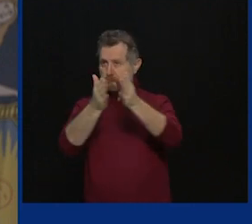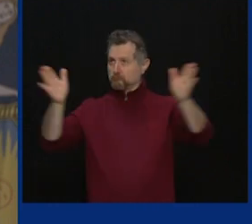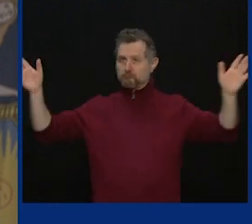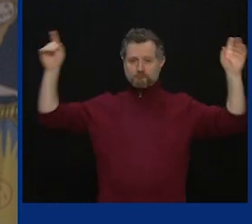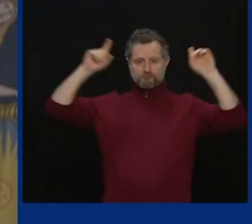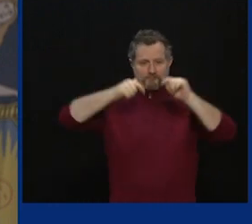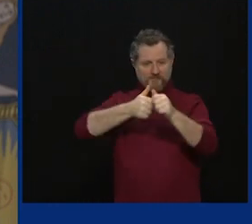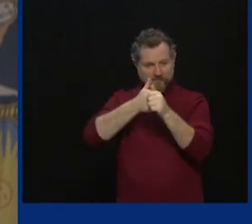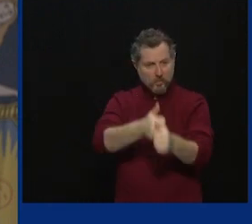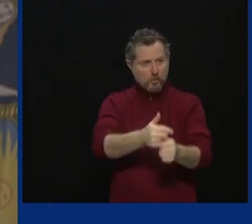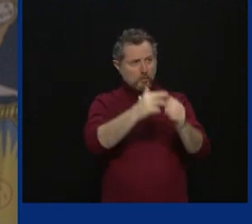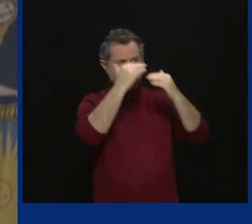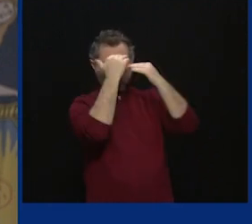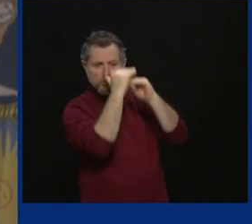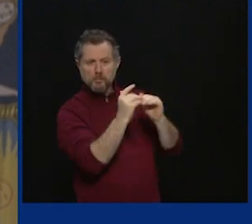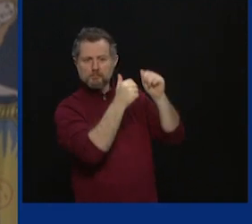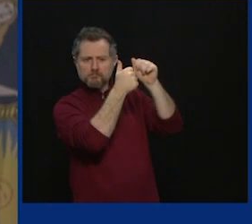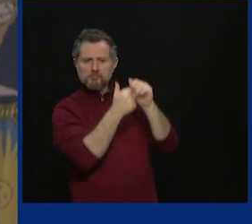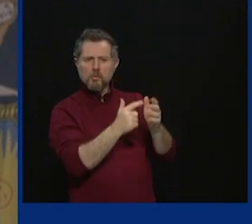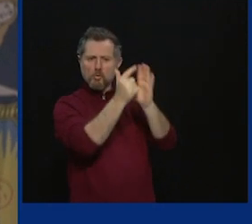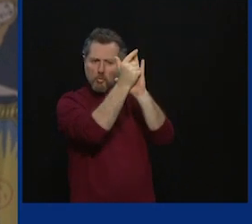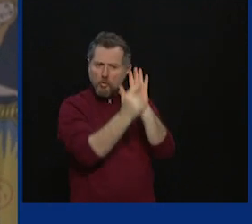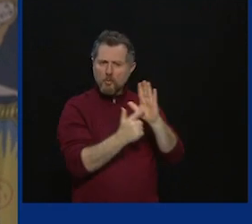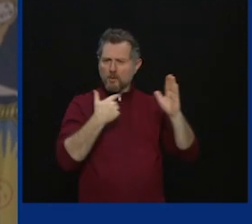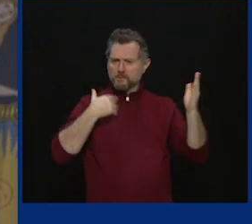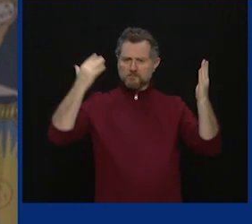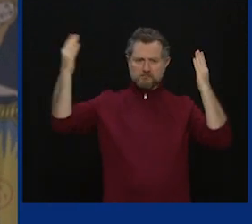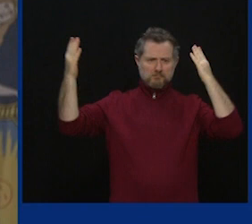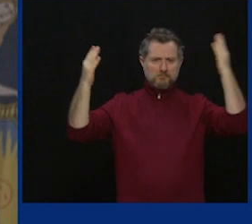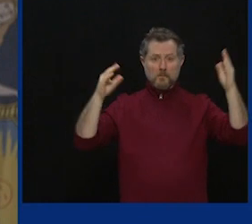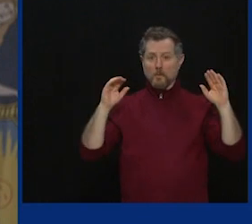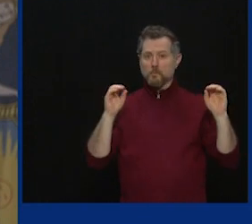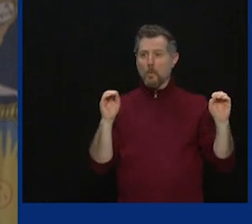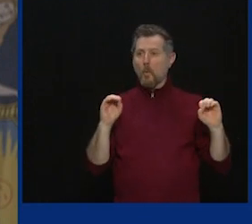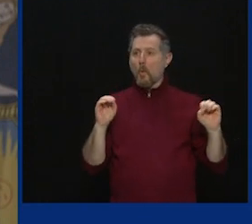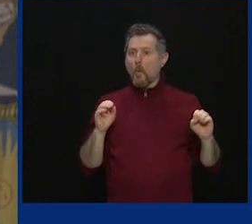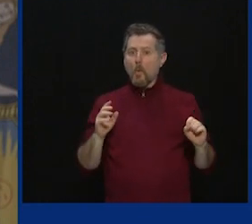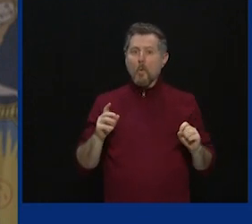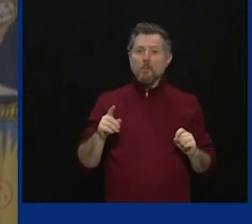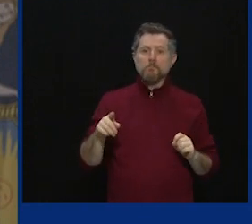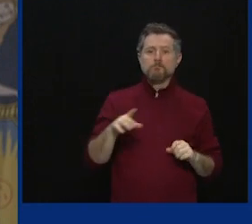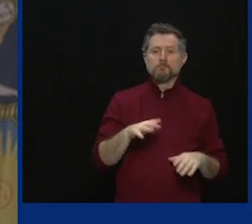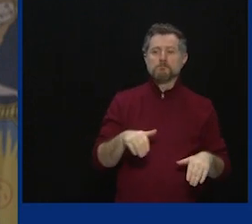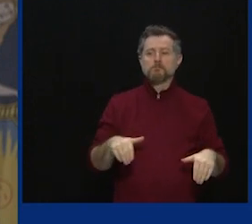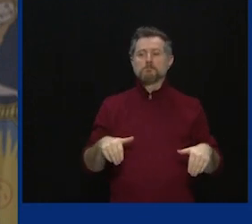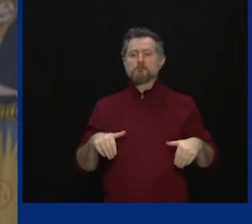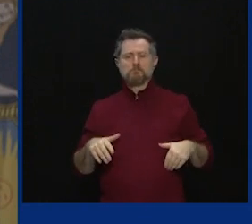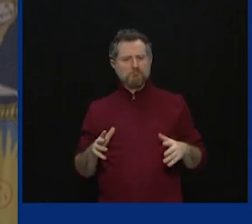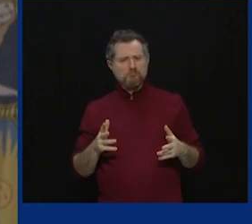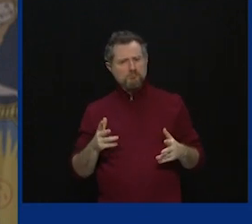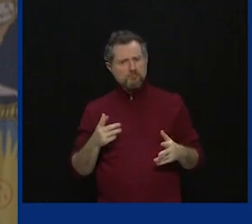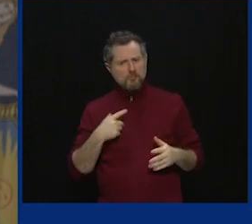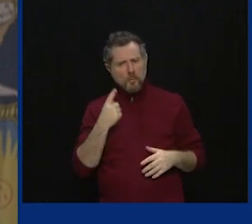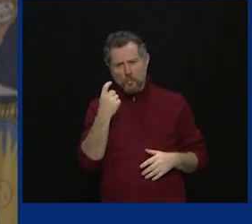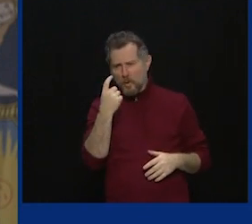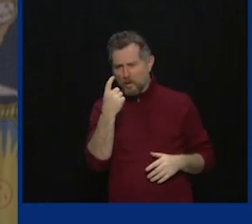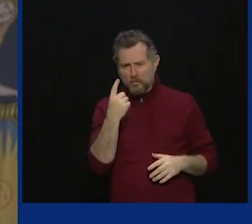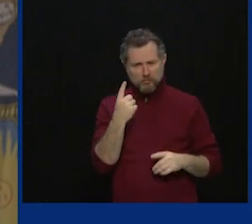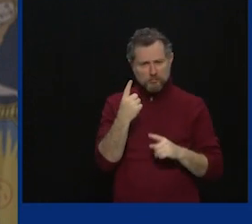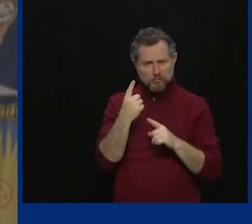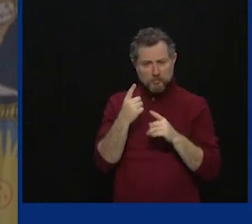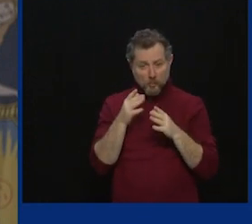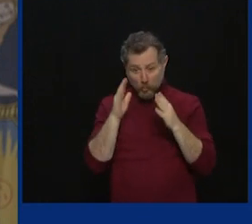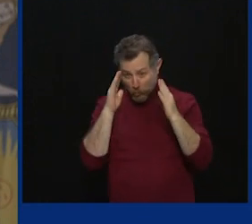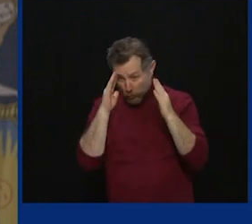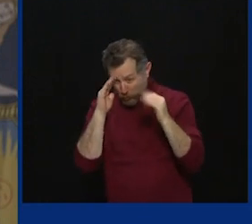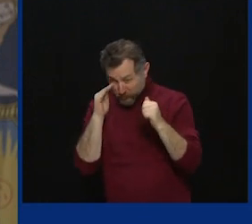we're continuing to do here. There's nothing extraordinary about this. It's one more area where we hope and anticipate that there'll be compliance.